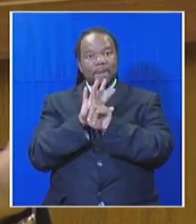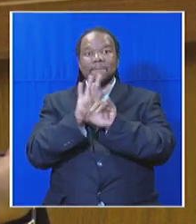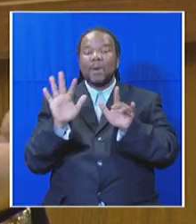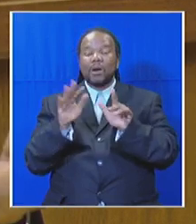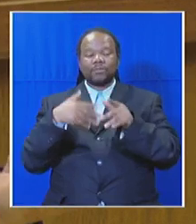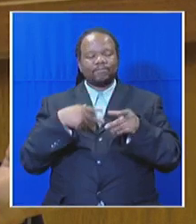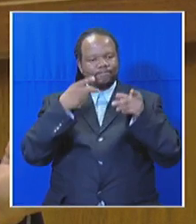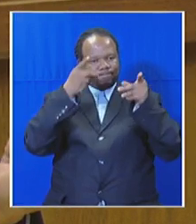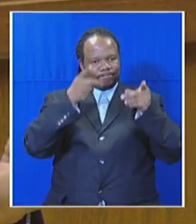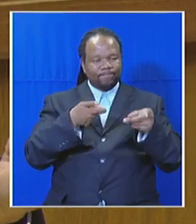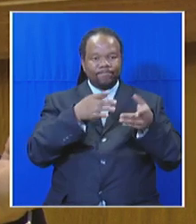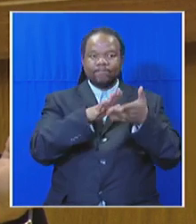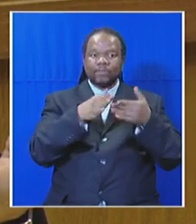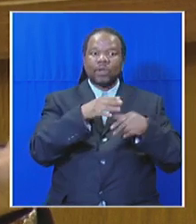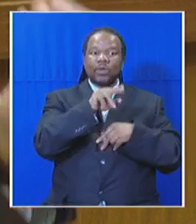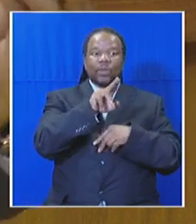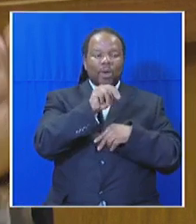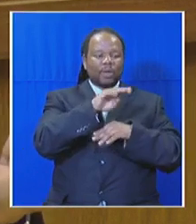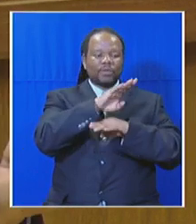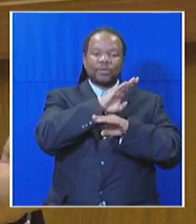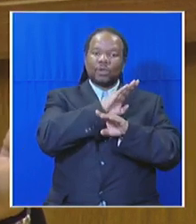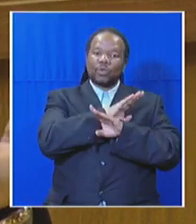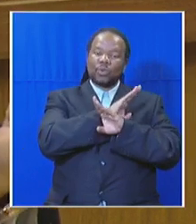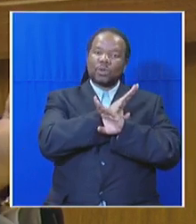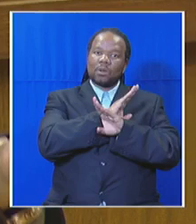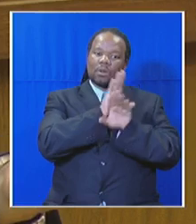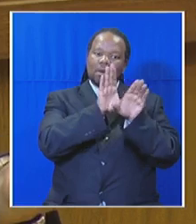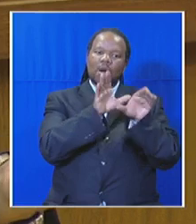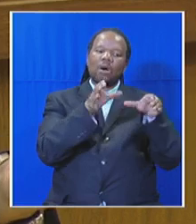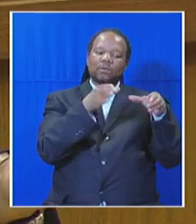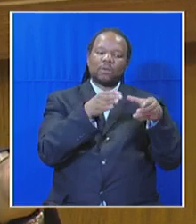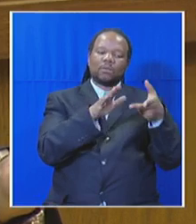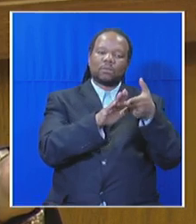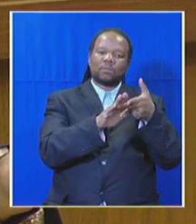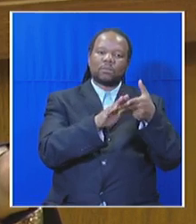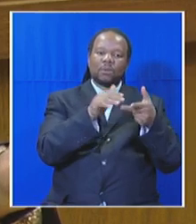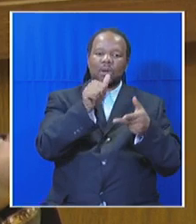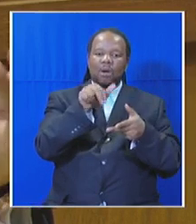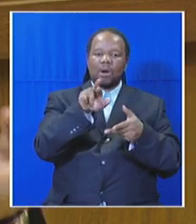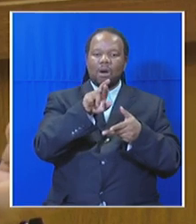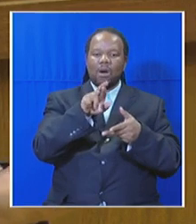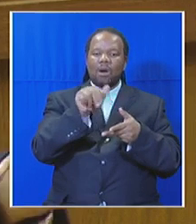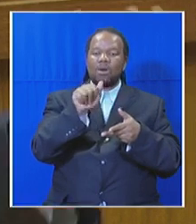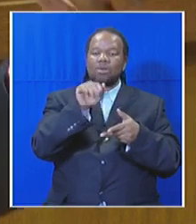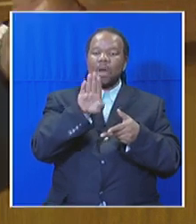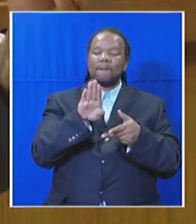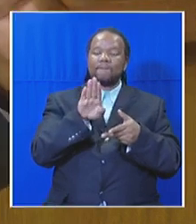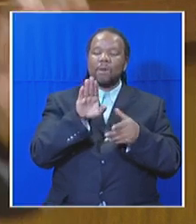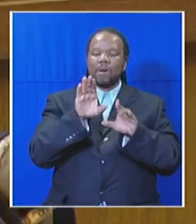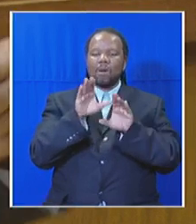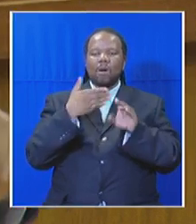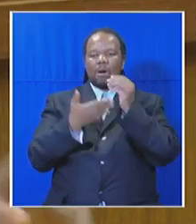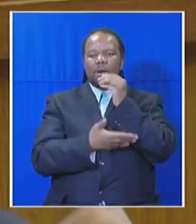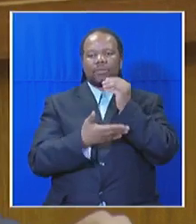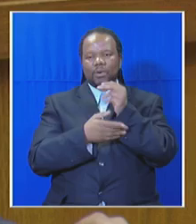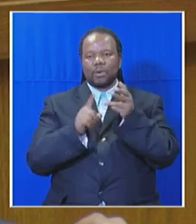in the Security Council with the participation of the Arab Leagues, with the participation of, there were